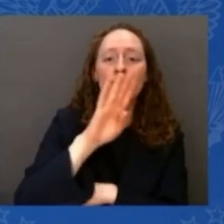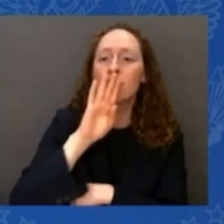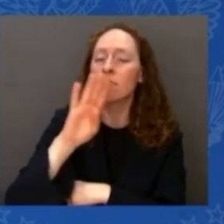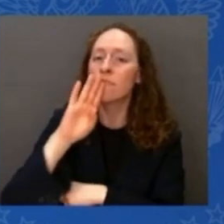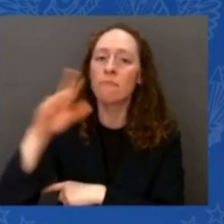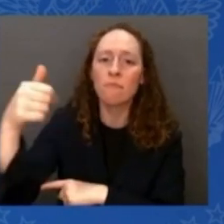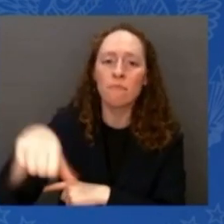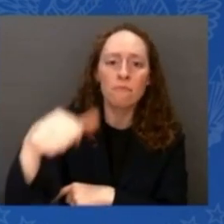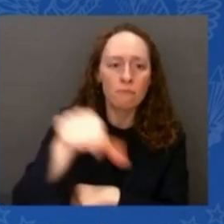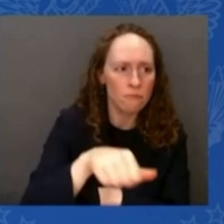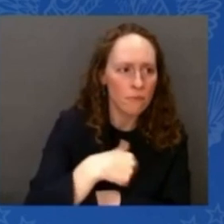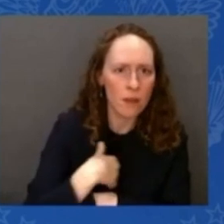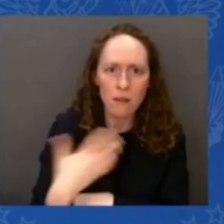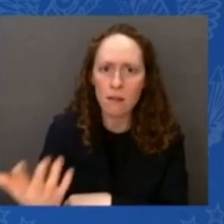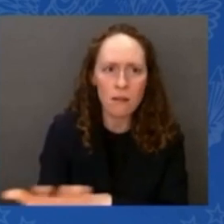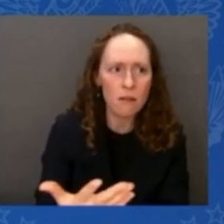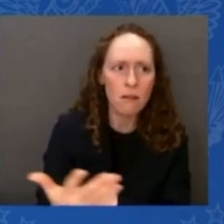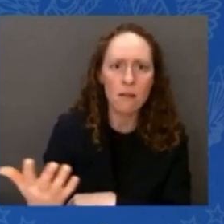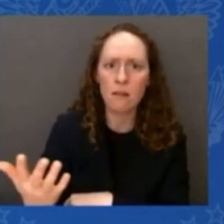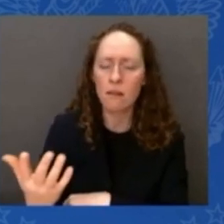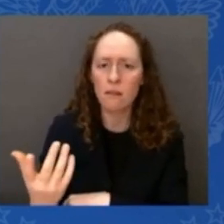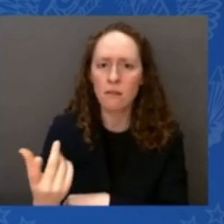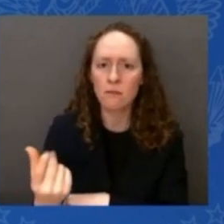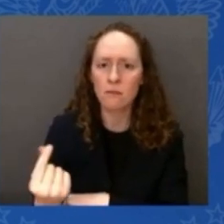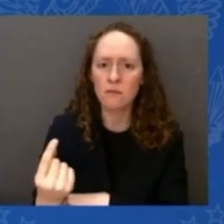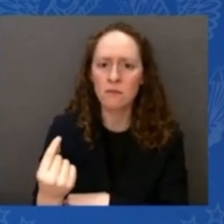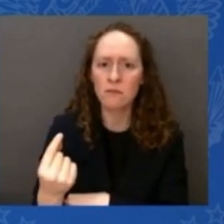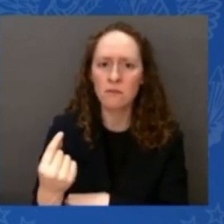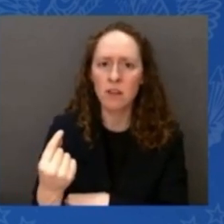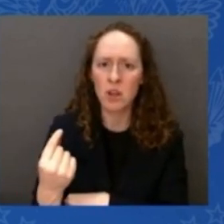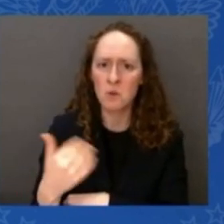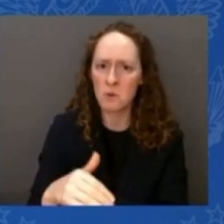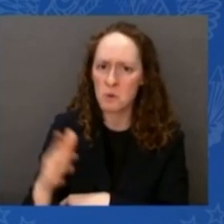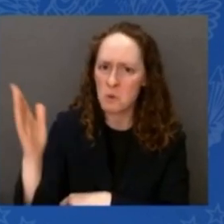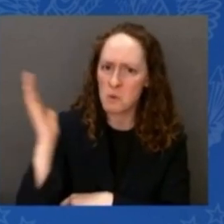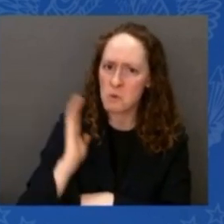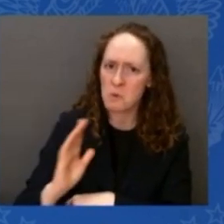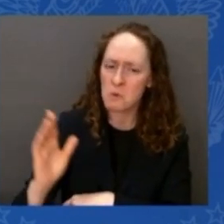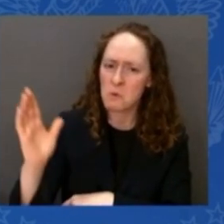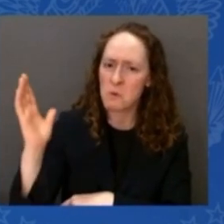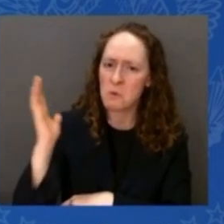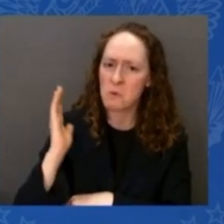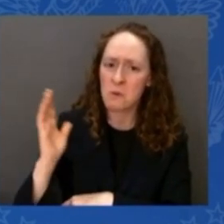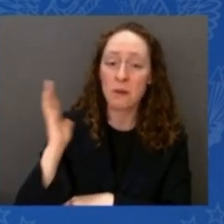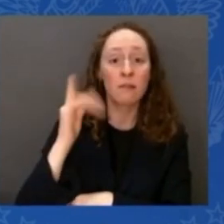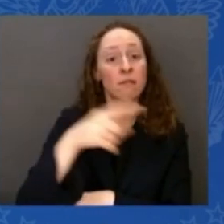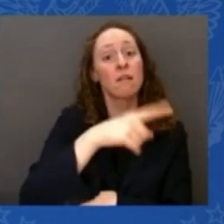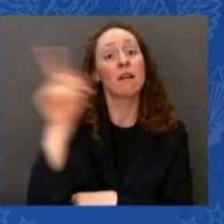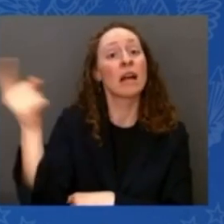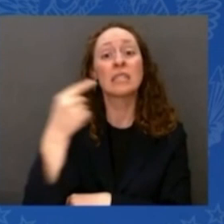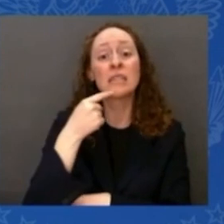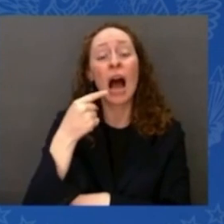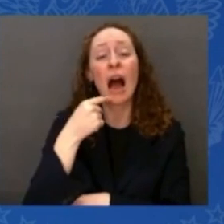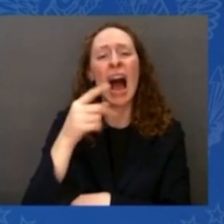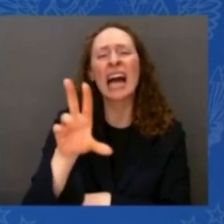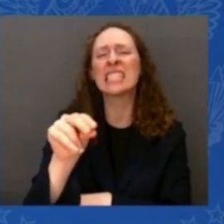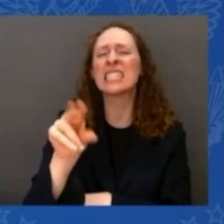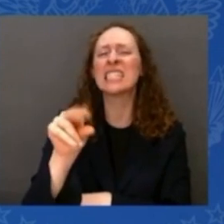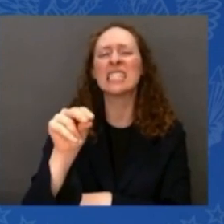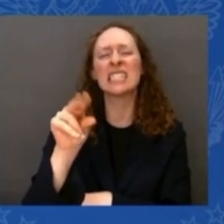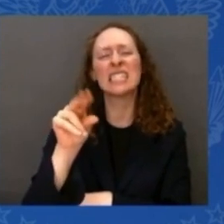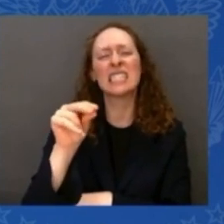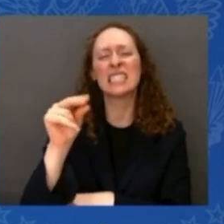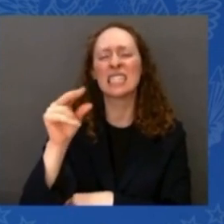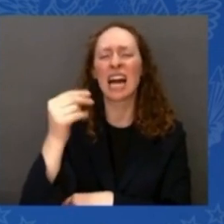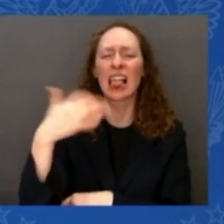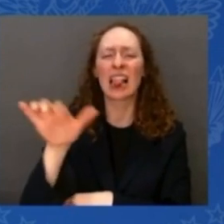So they said they thought I had a pre-existing condition, but I will tell you, the only pre-existing condition I had was perseverance. And as my dad would